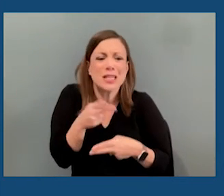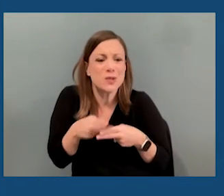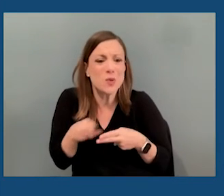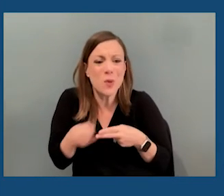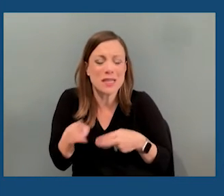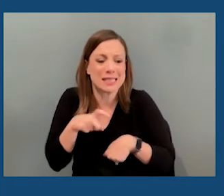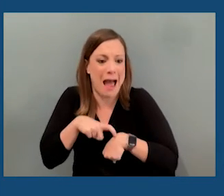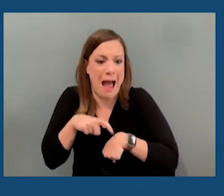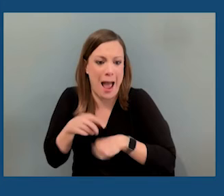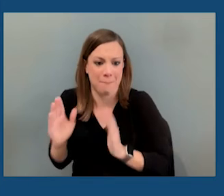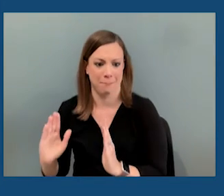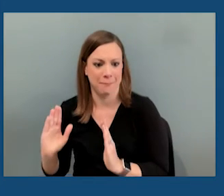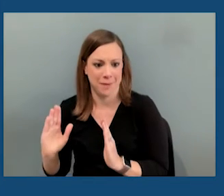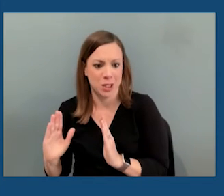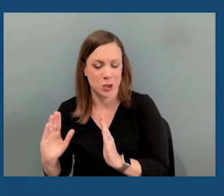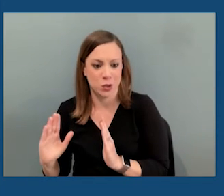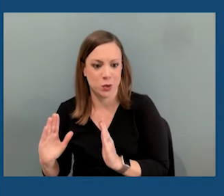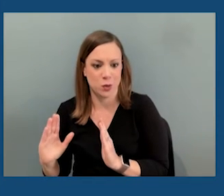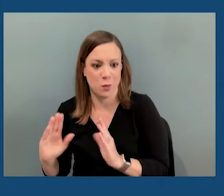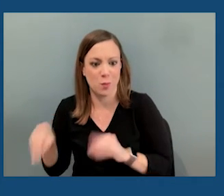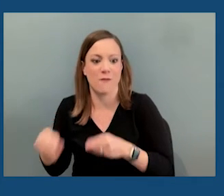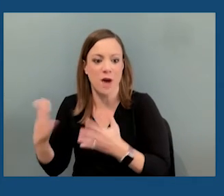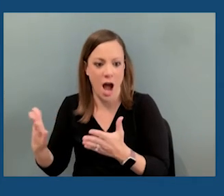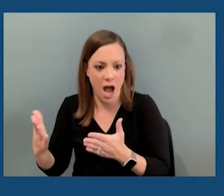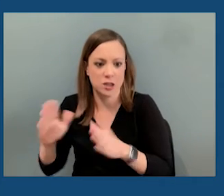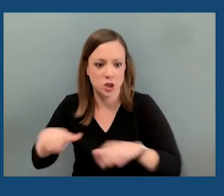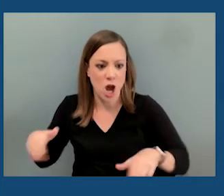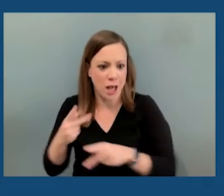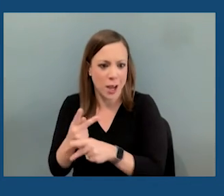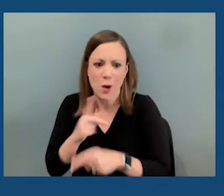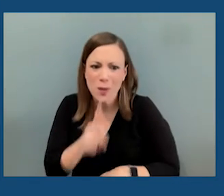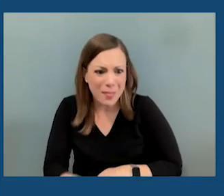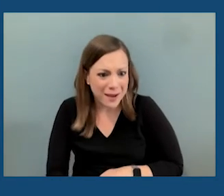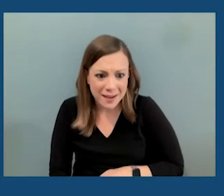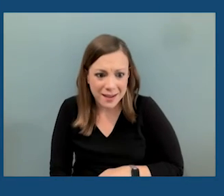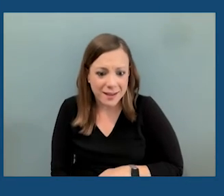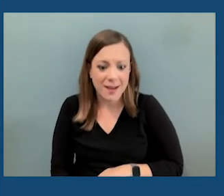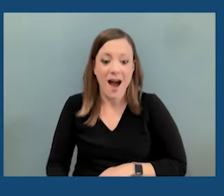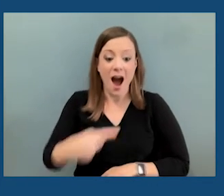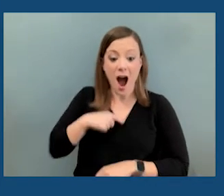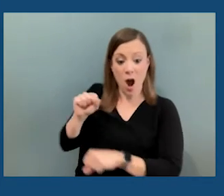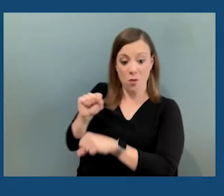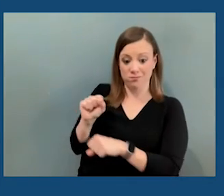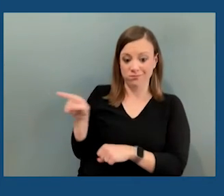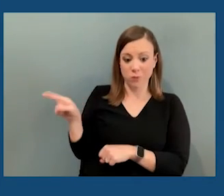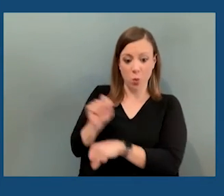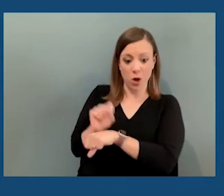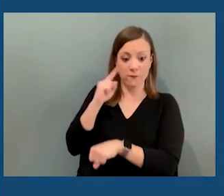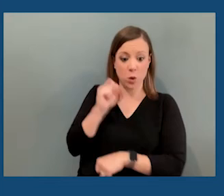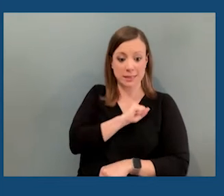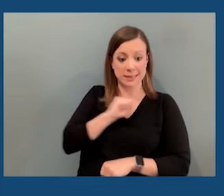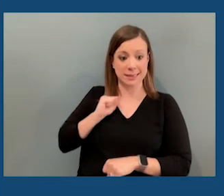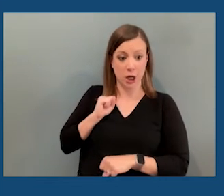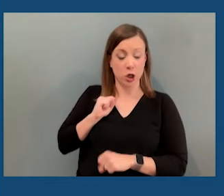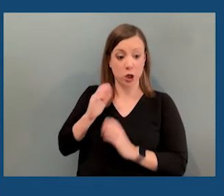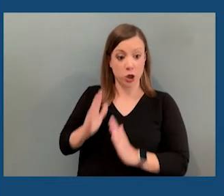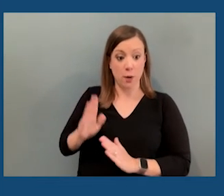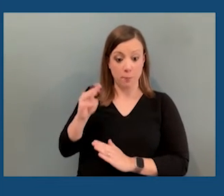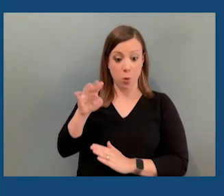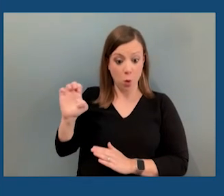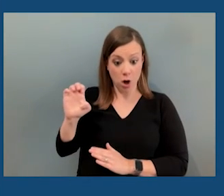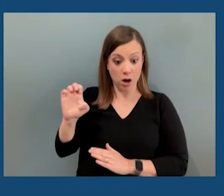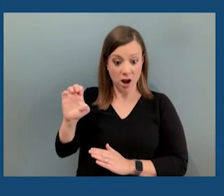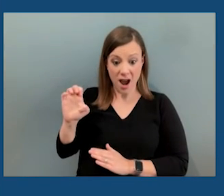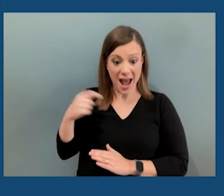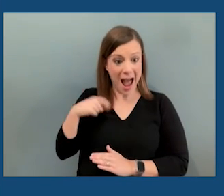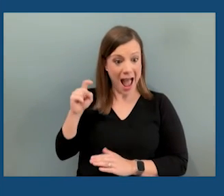That's what I'm talking about. I worked for Senator Moynihan, and I had to leave for good because there was no options for me. So this is